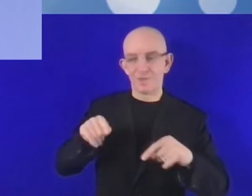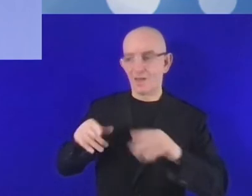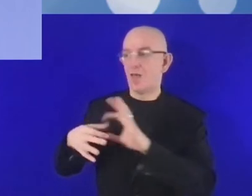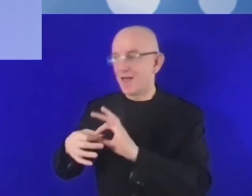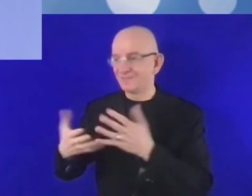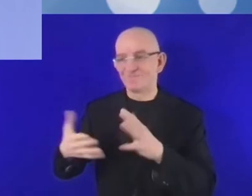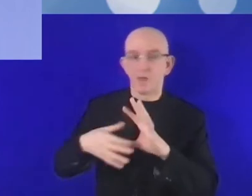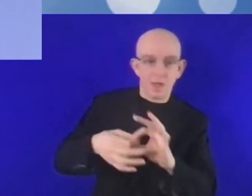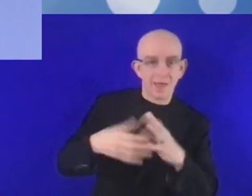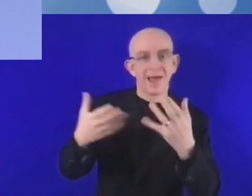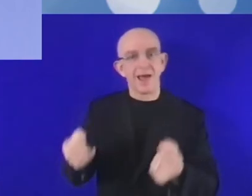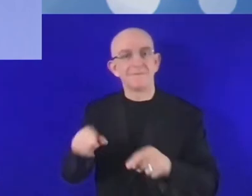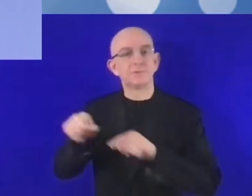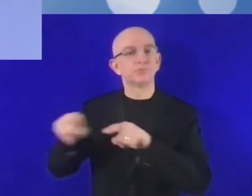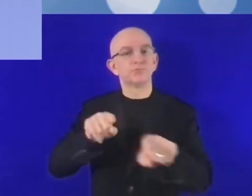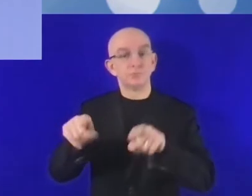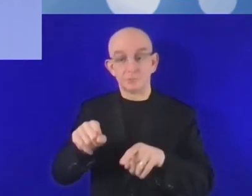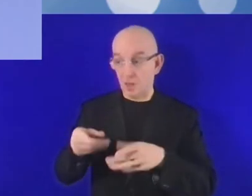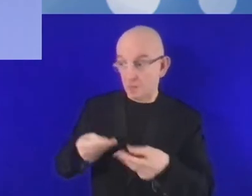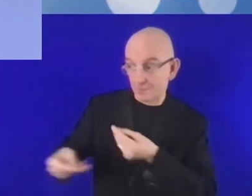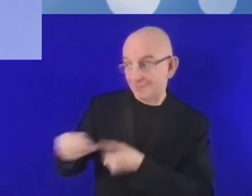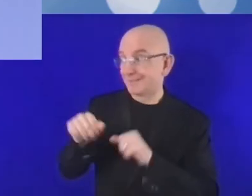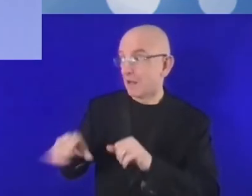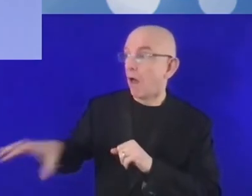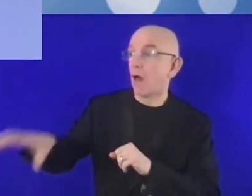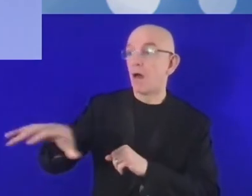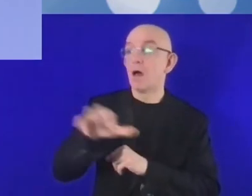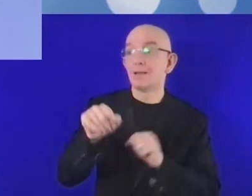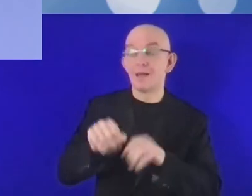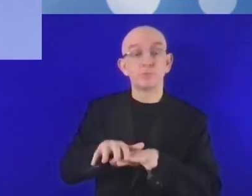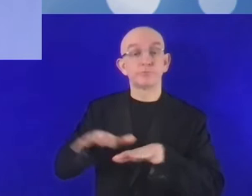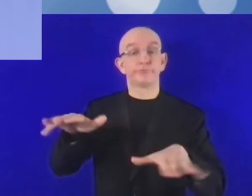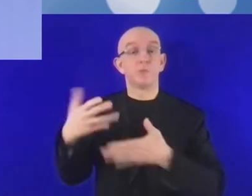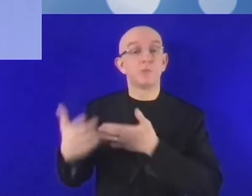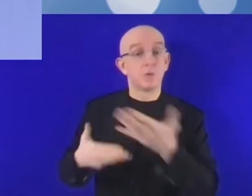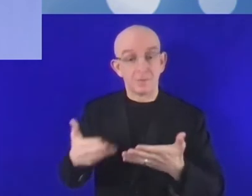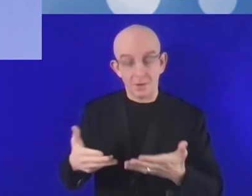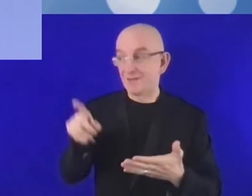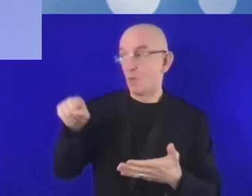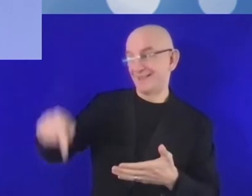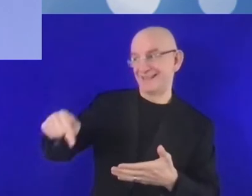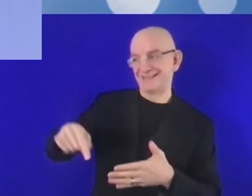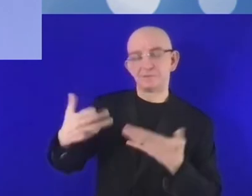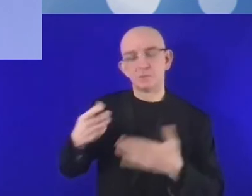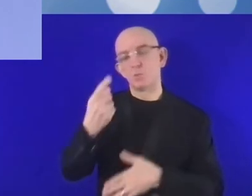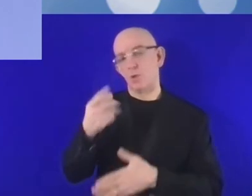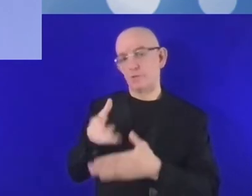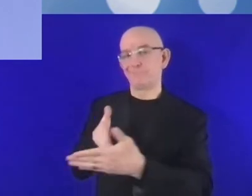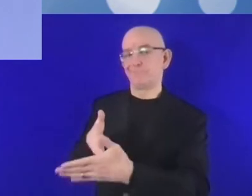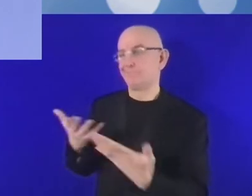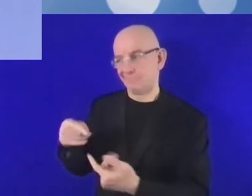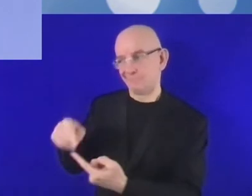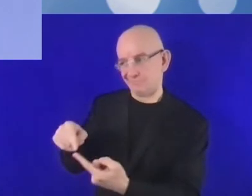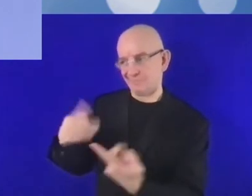facing so therefore both the government and the private sector like local regional and global